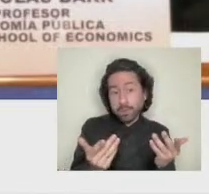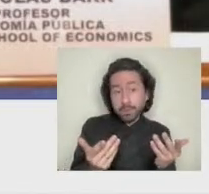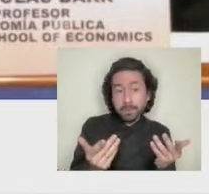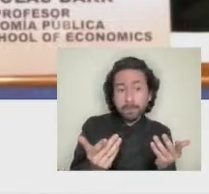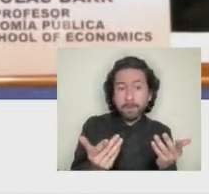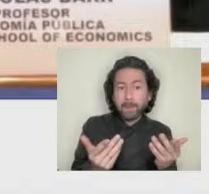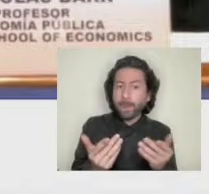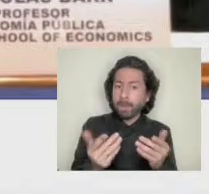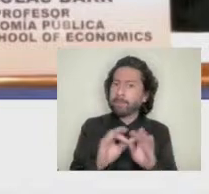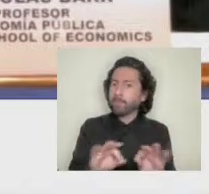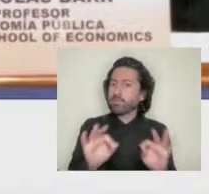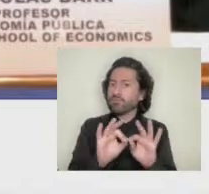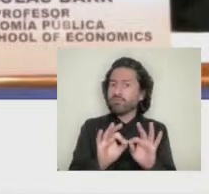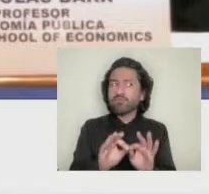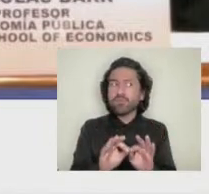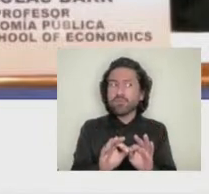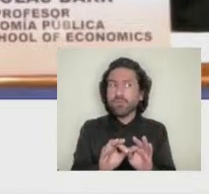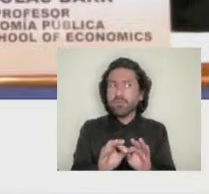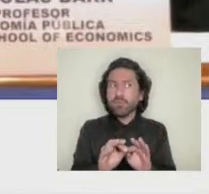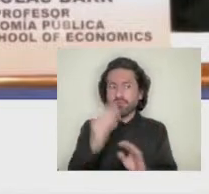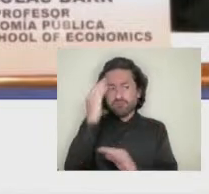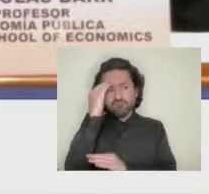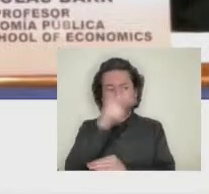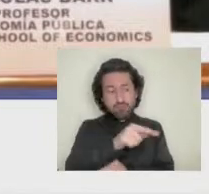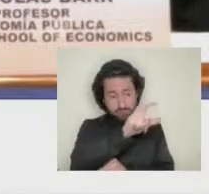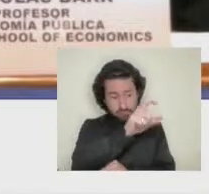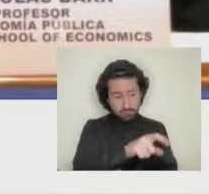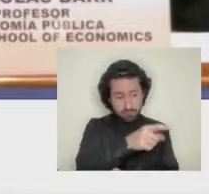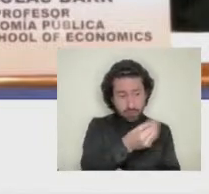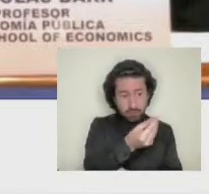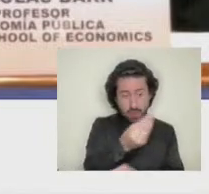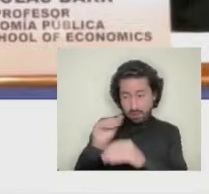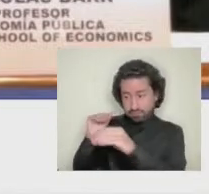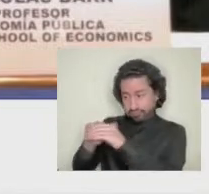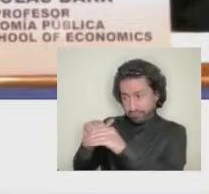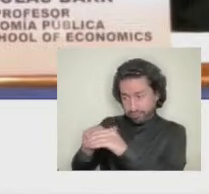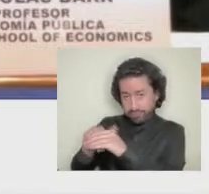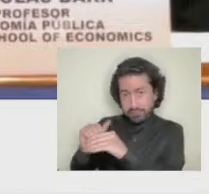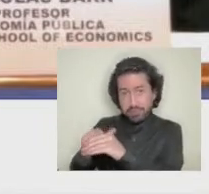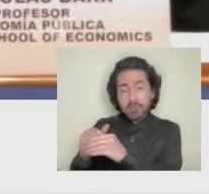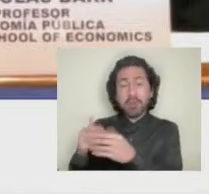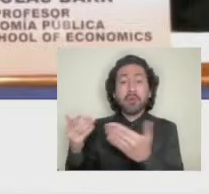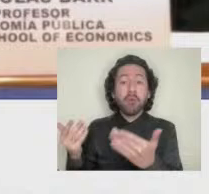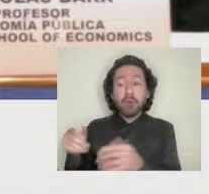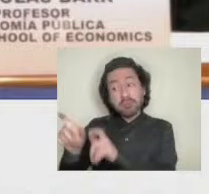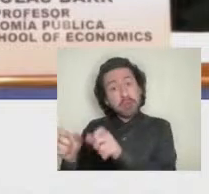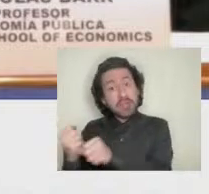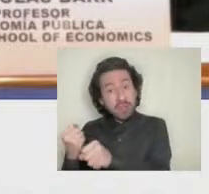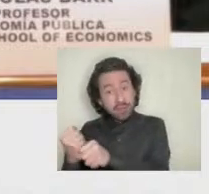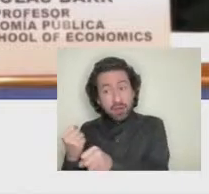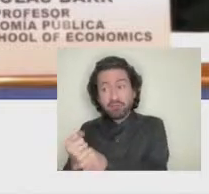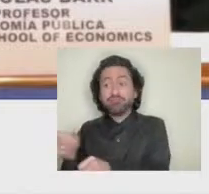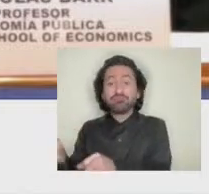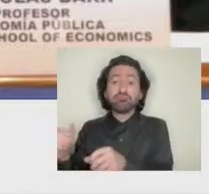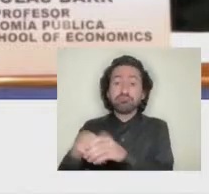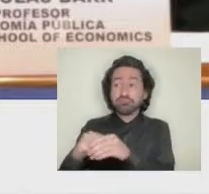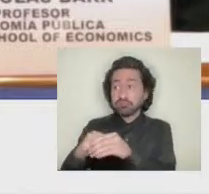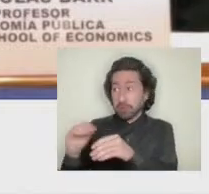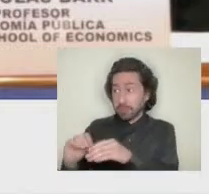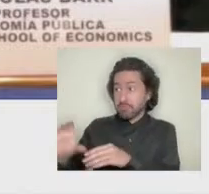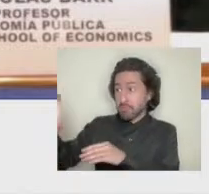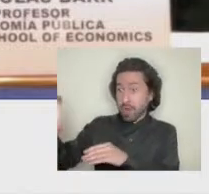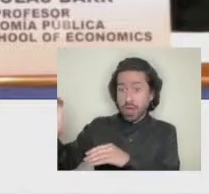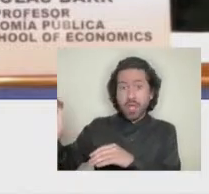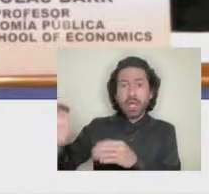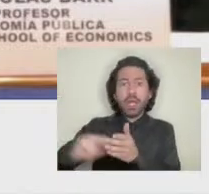contribution so that richer workers don't get more tax concessions than poorer workers. Or you can have a